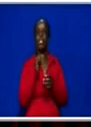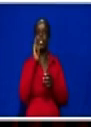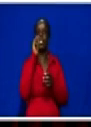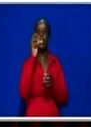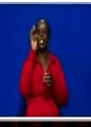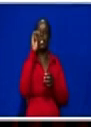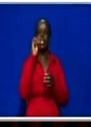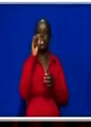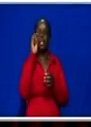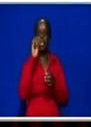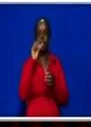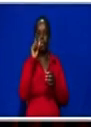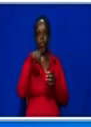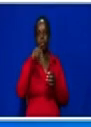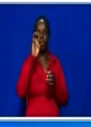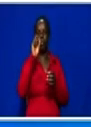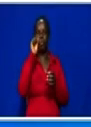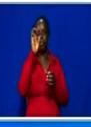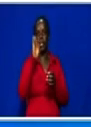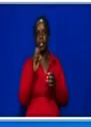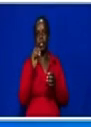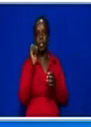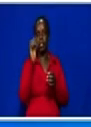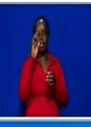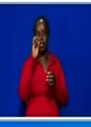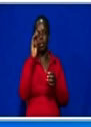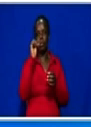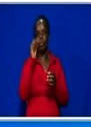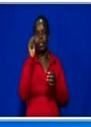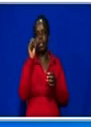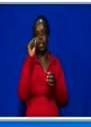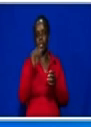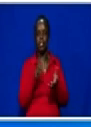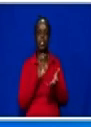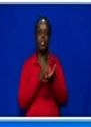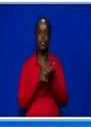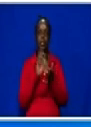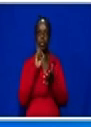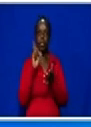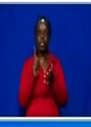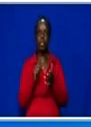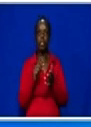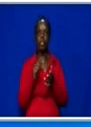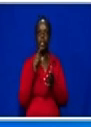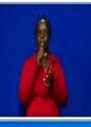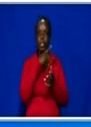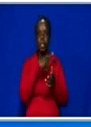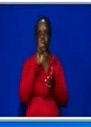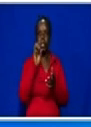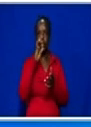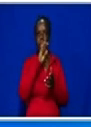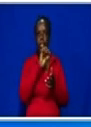in incomplete dominance, and this is a condition where the heterozygote is